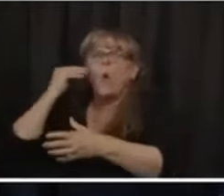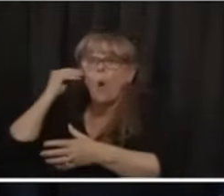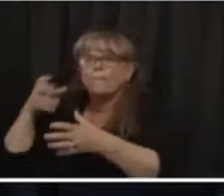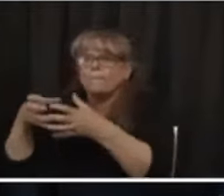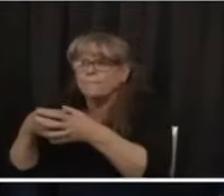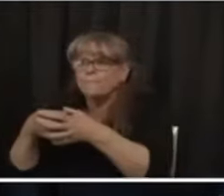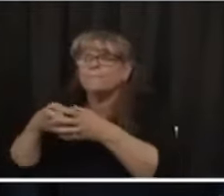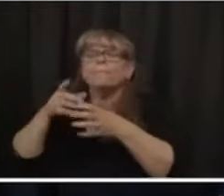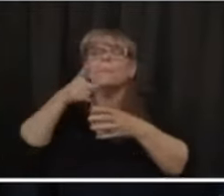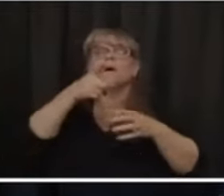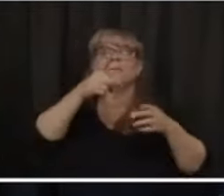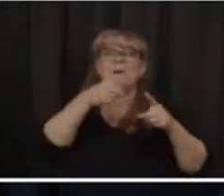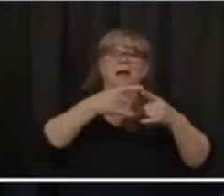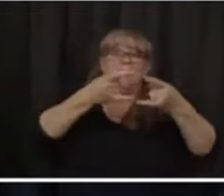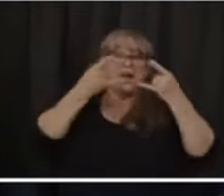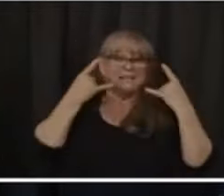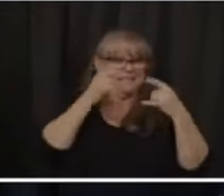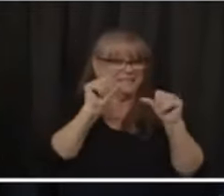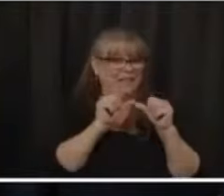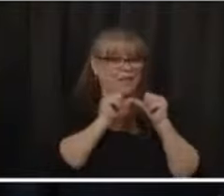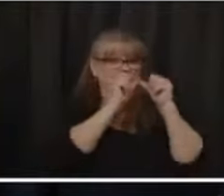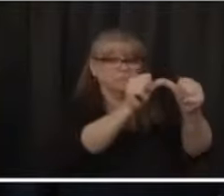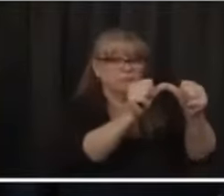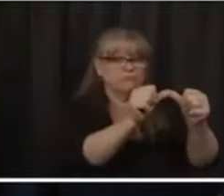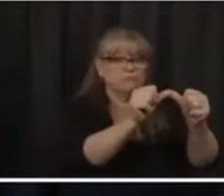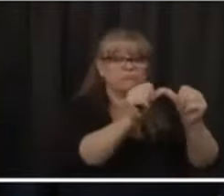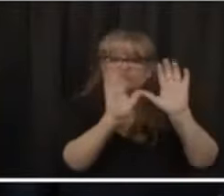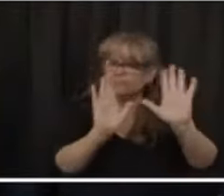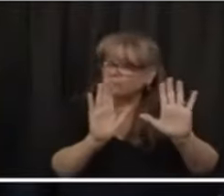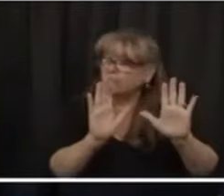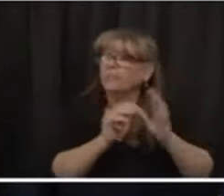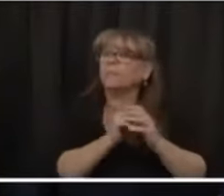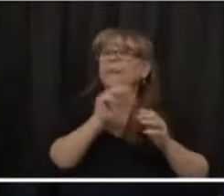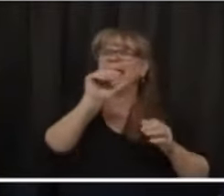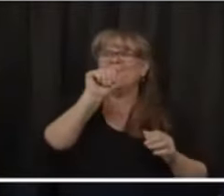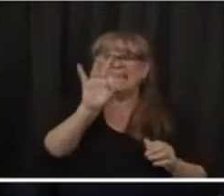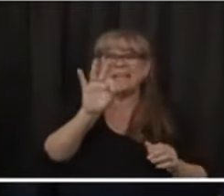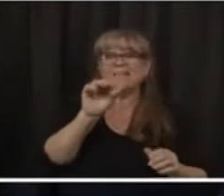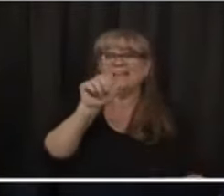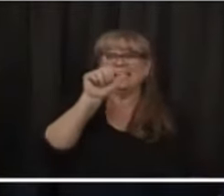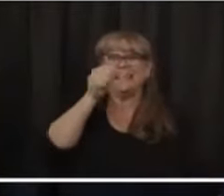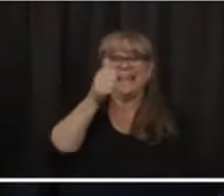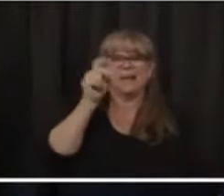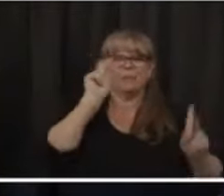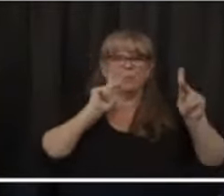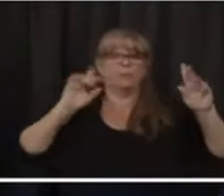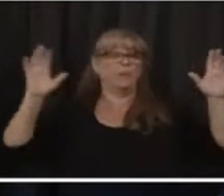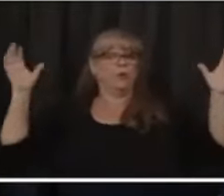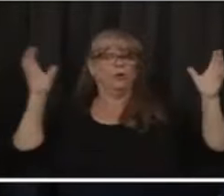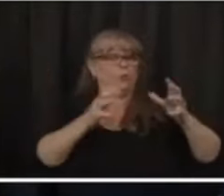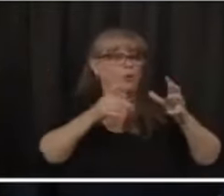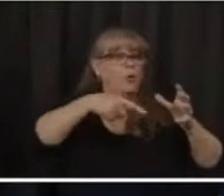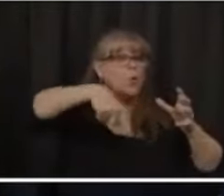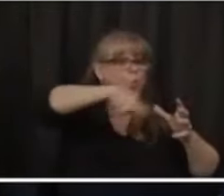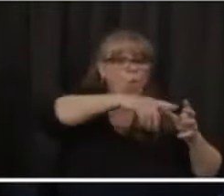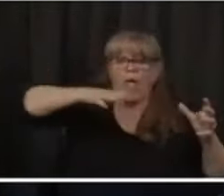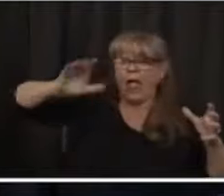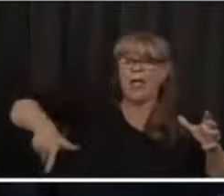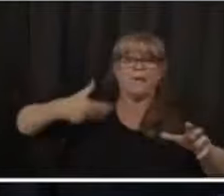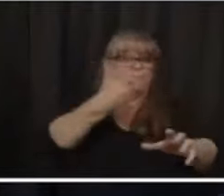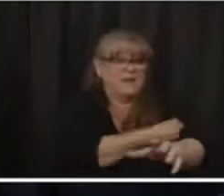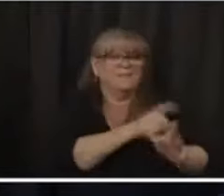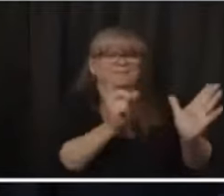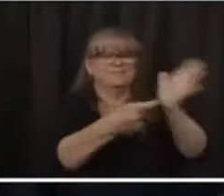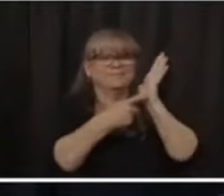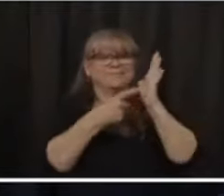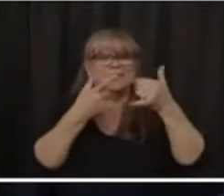groups of vaccinated people in Colorado. So if there's 10 or more people that aren't vaccinated, wear a mask. But if it's a dozen people and it's